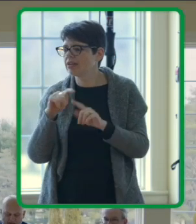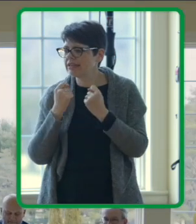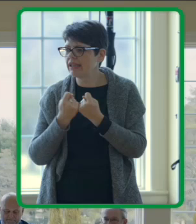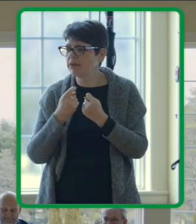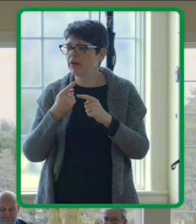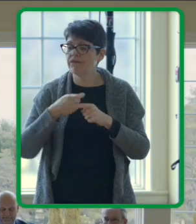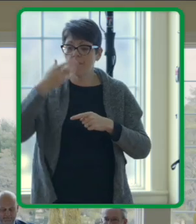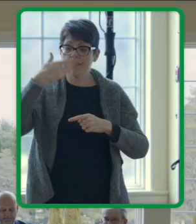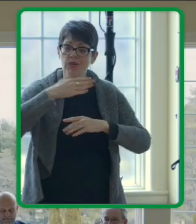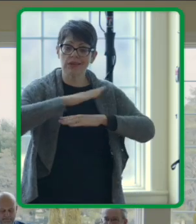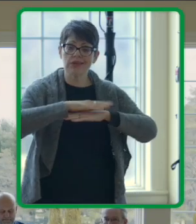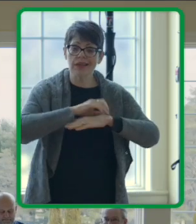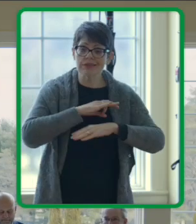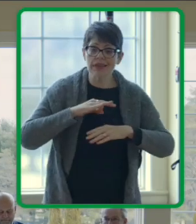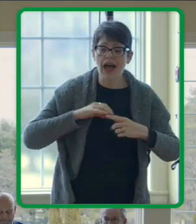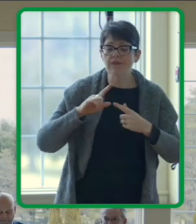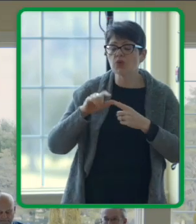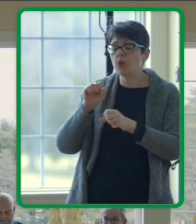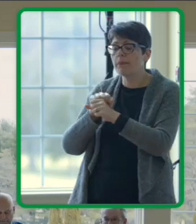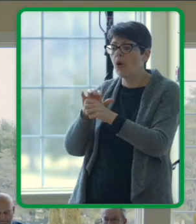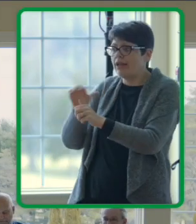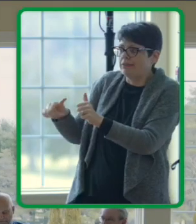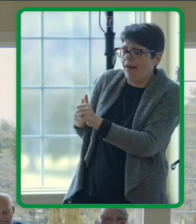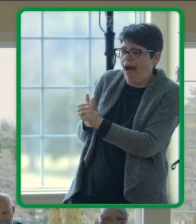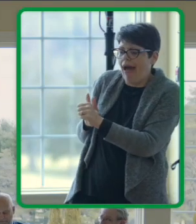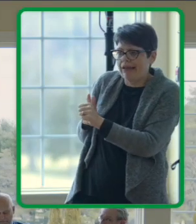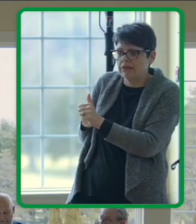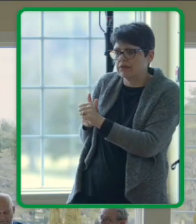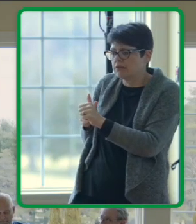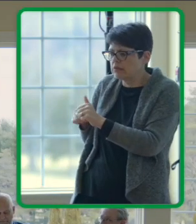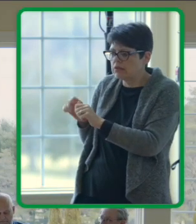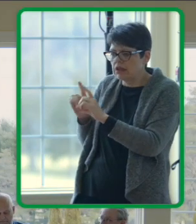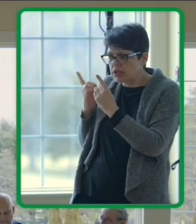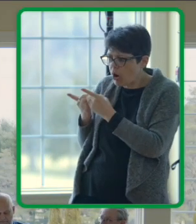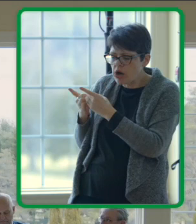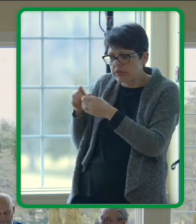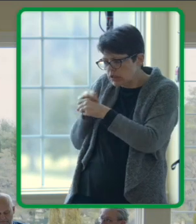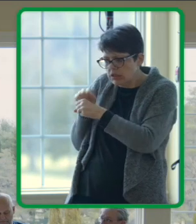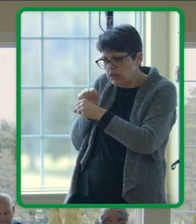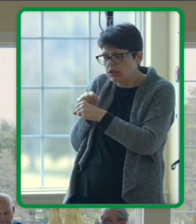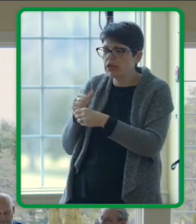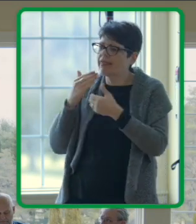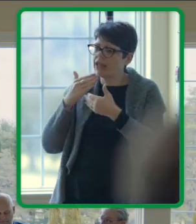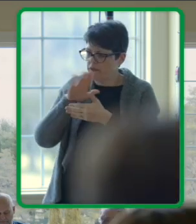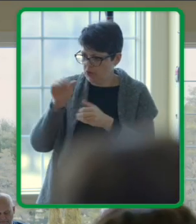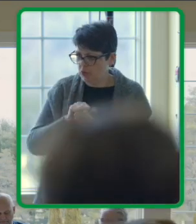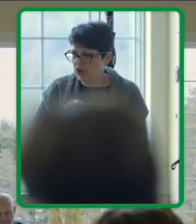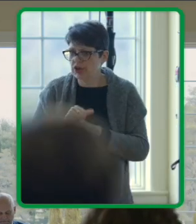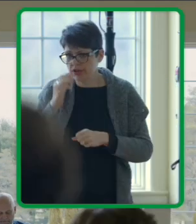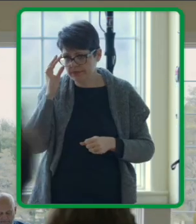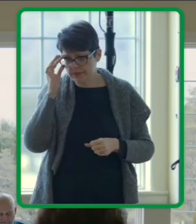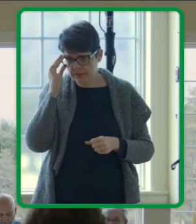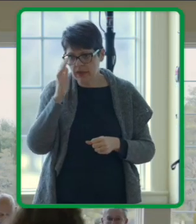and our branches, to our employees who work behind the scenes in each of our departments, thank you.